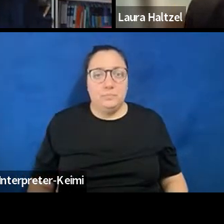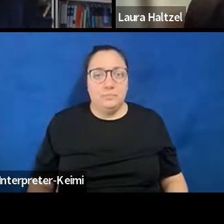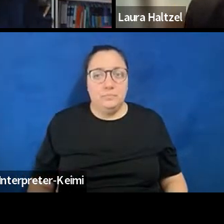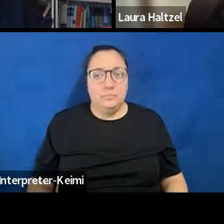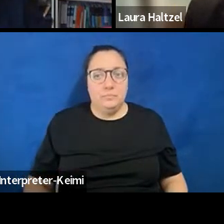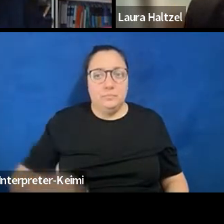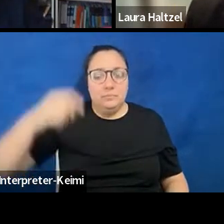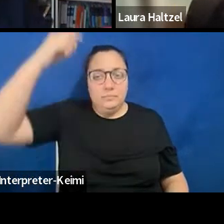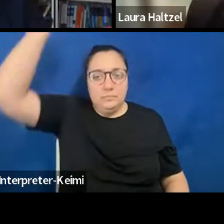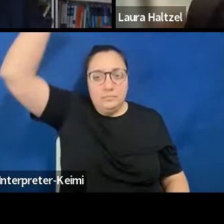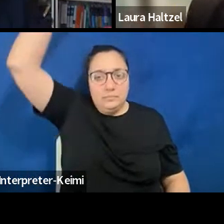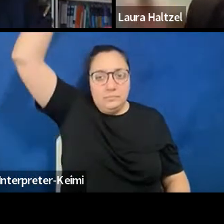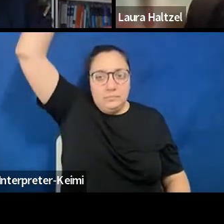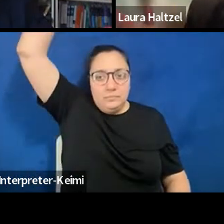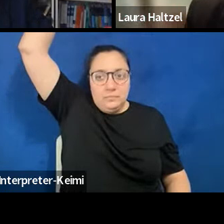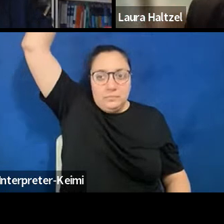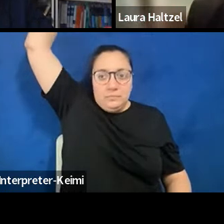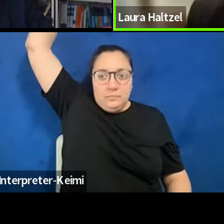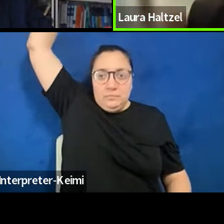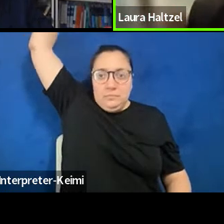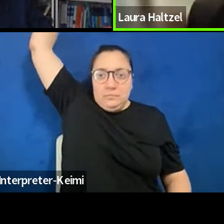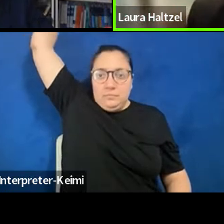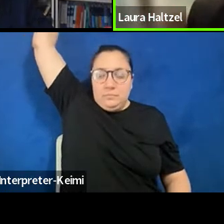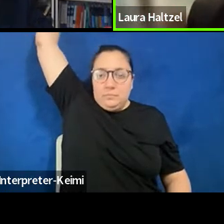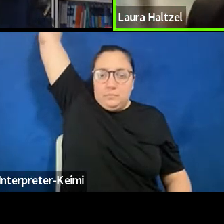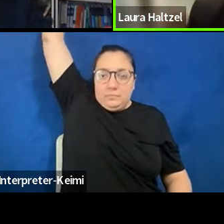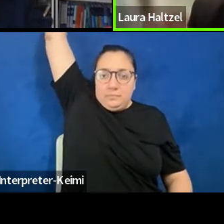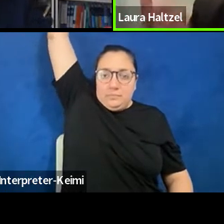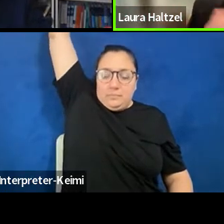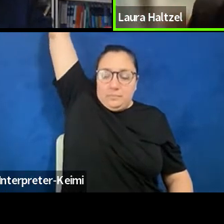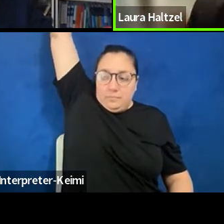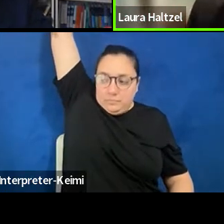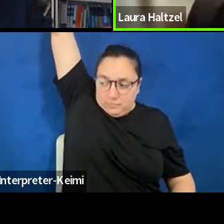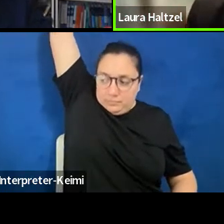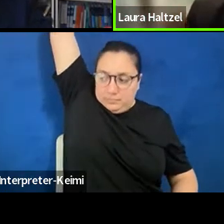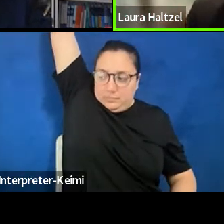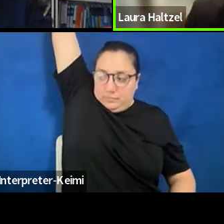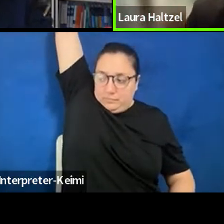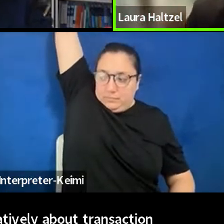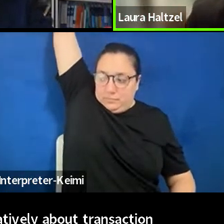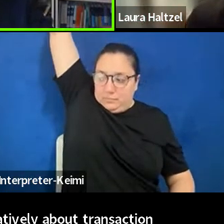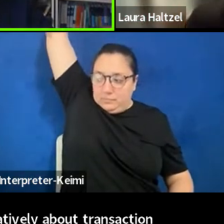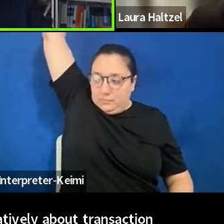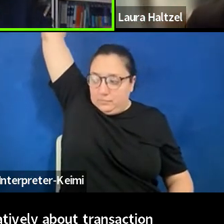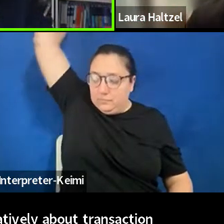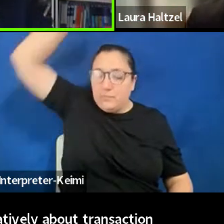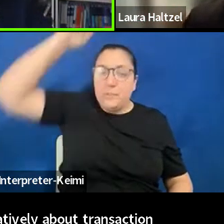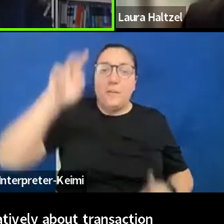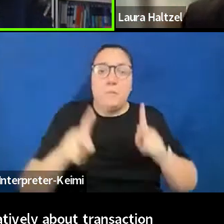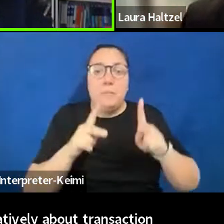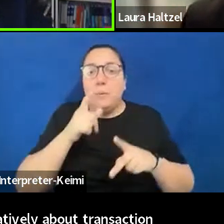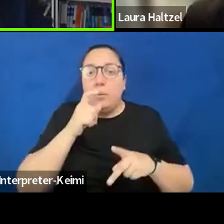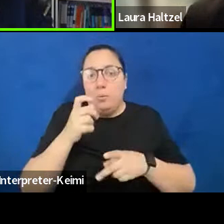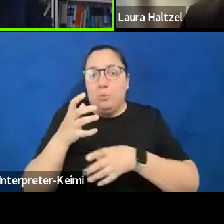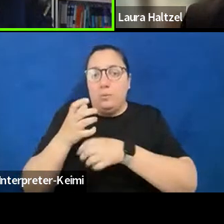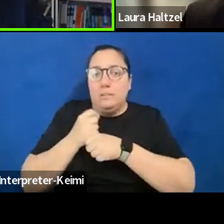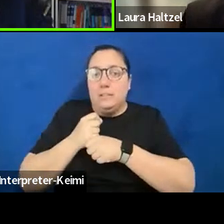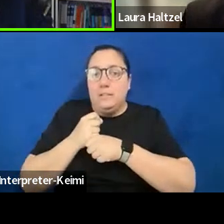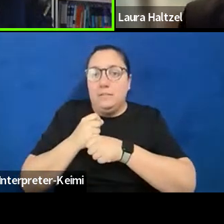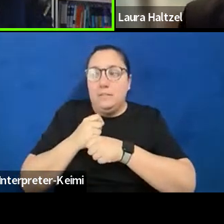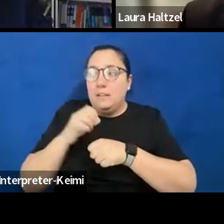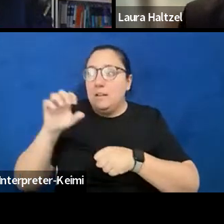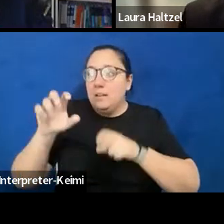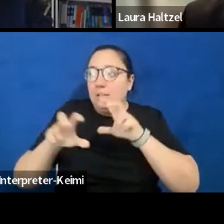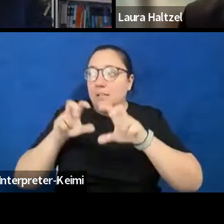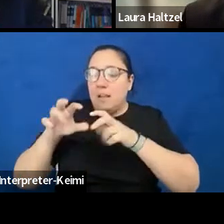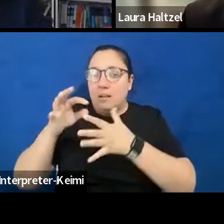Definitely. And for people who receive stock options as compensation, then it would address that as well. Exactly. We just got a